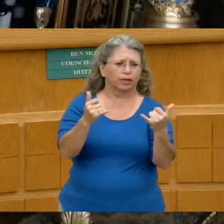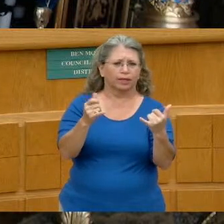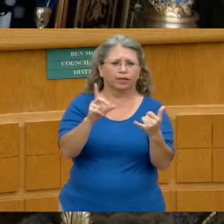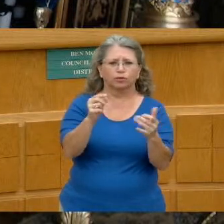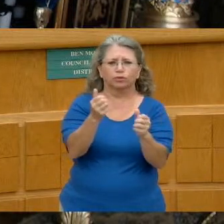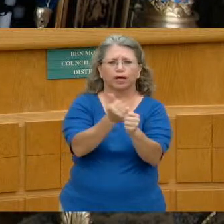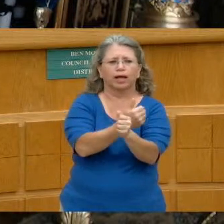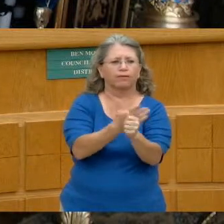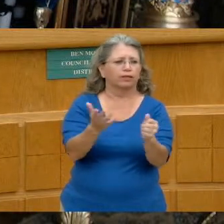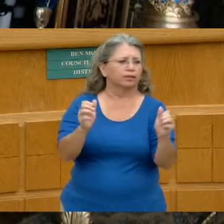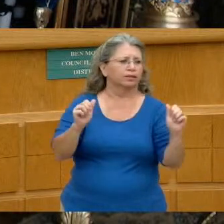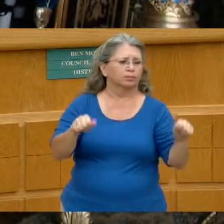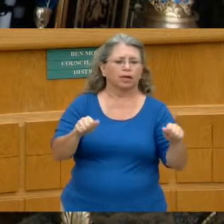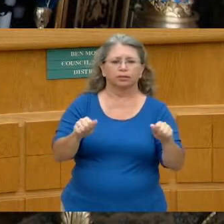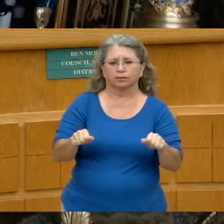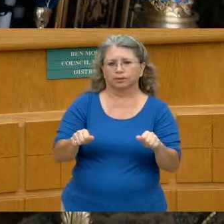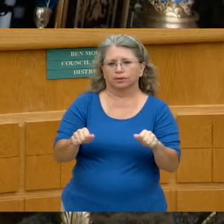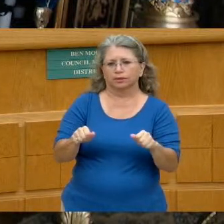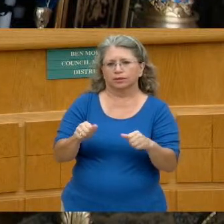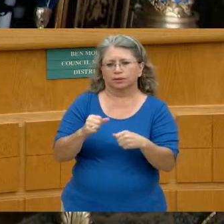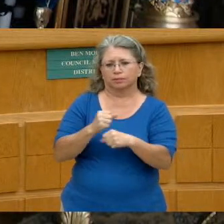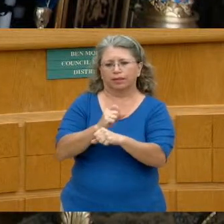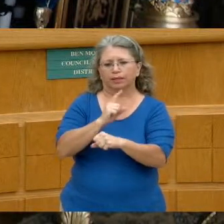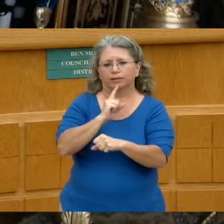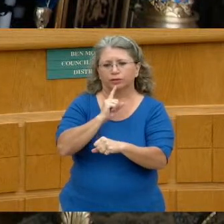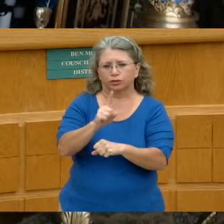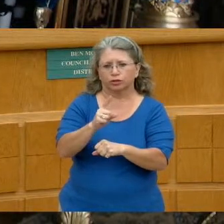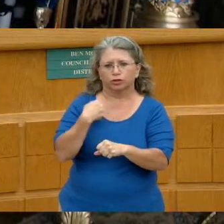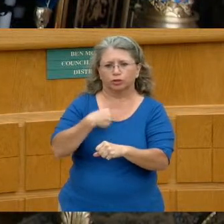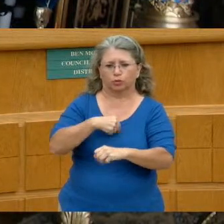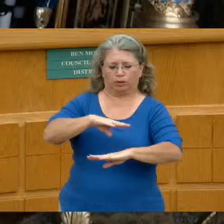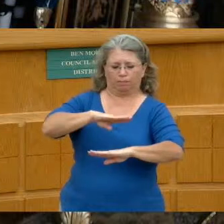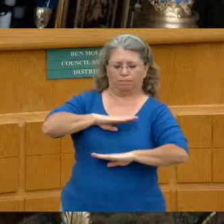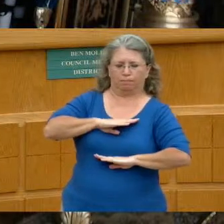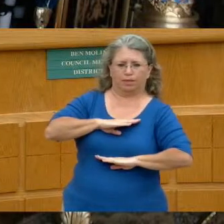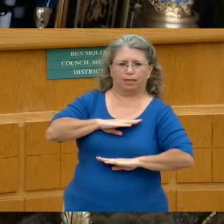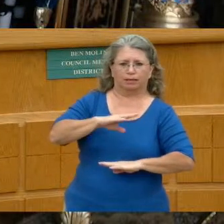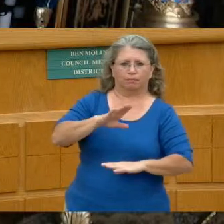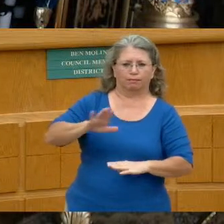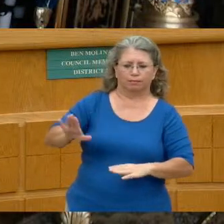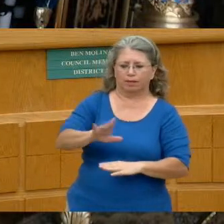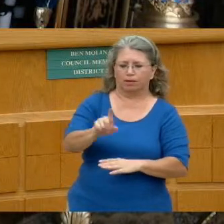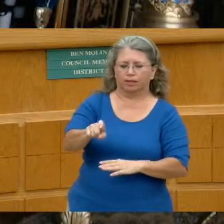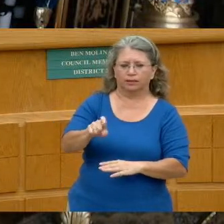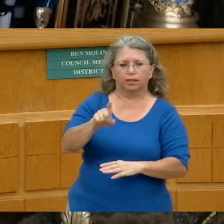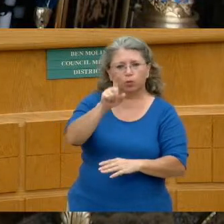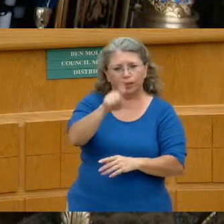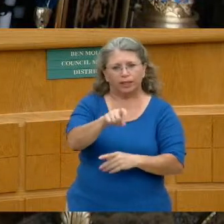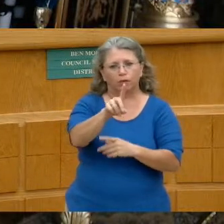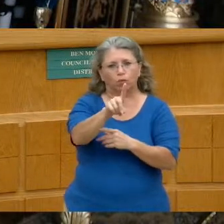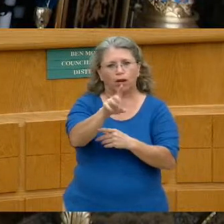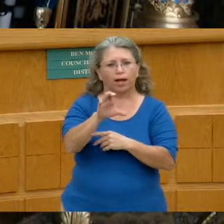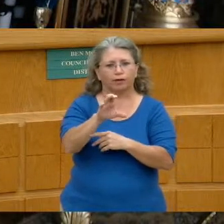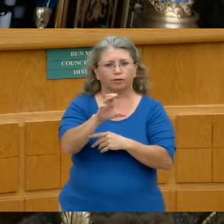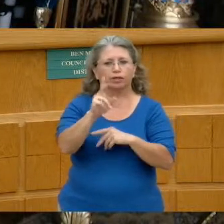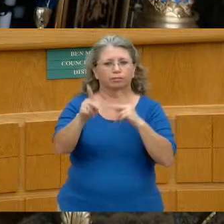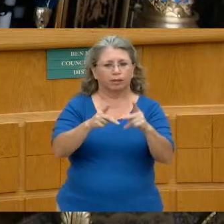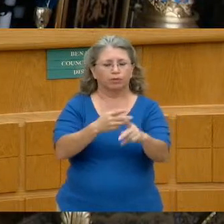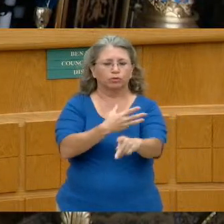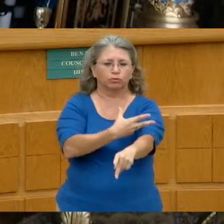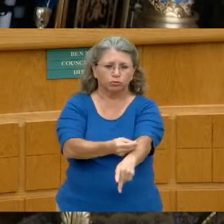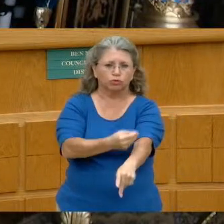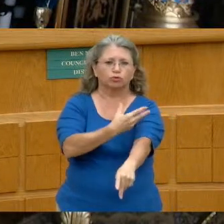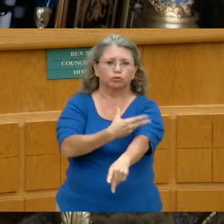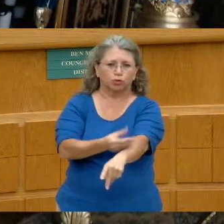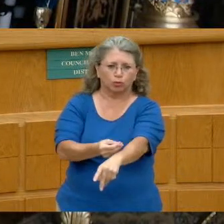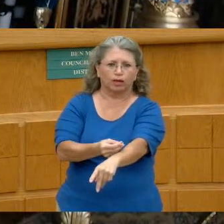we can to make certain that we meet the needs of our community. We need 100 donors, and I really need your help to